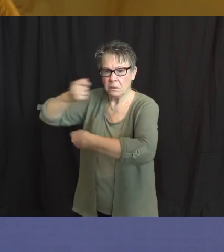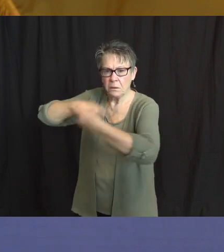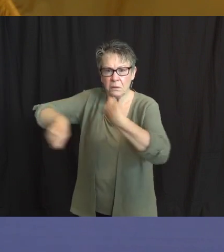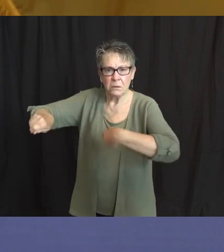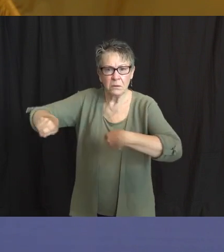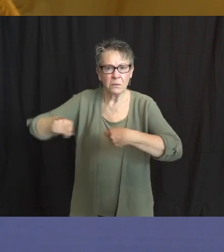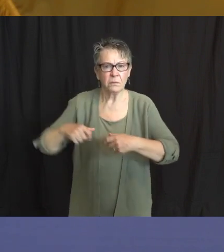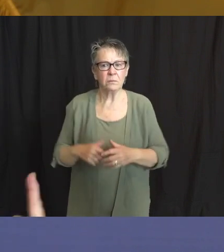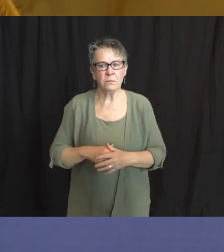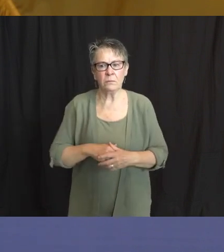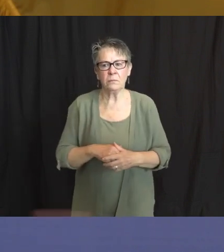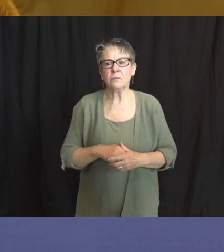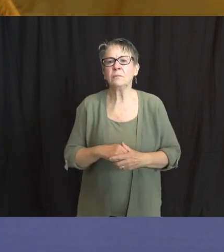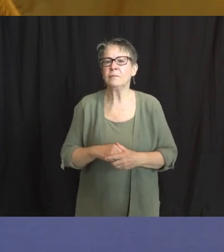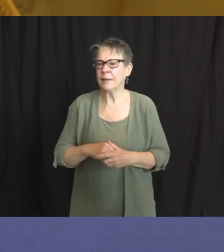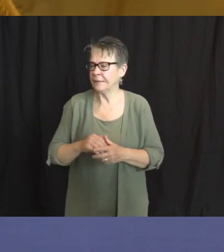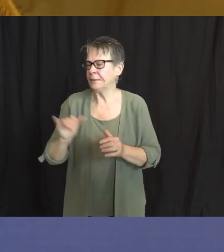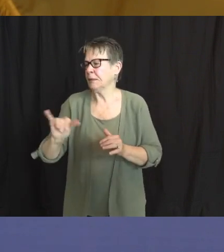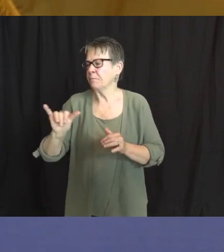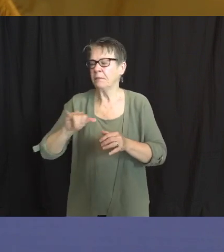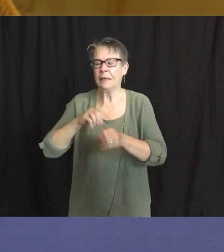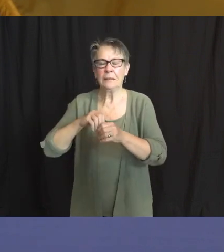and in common areas.